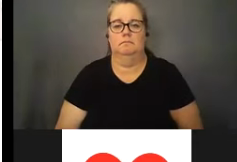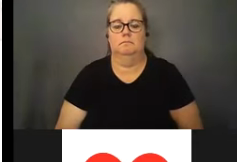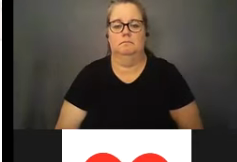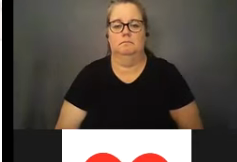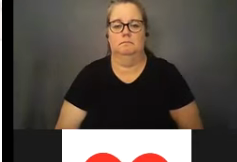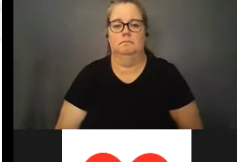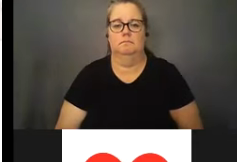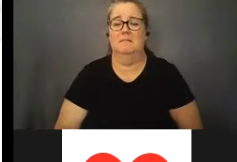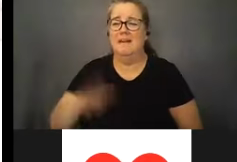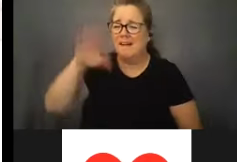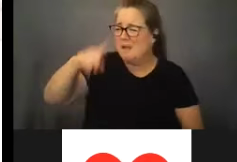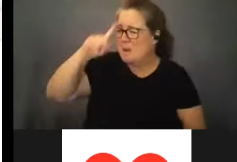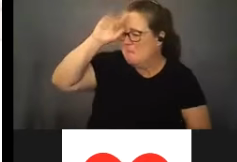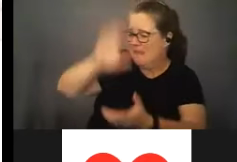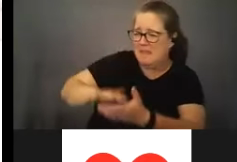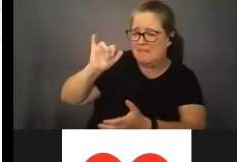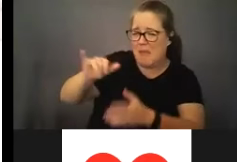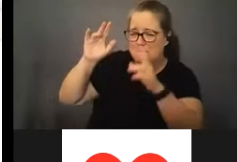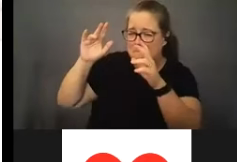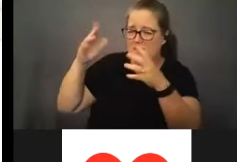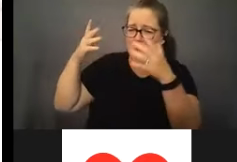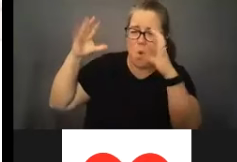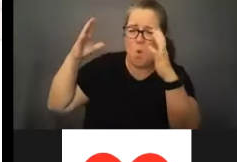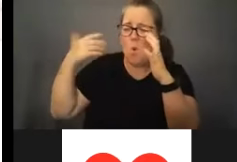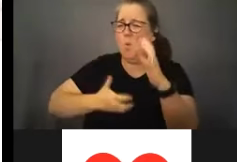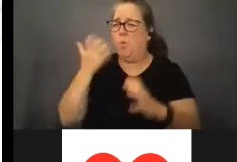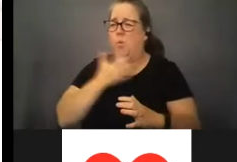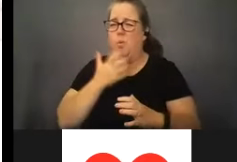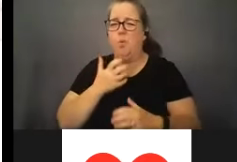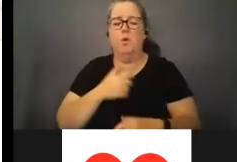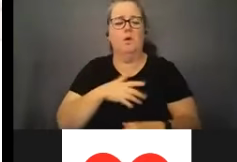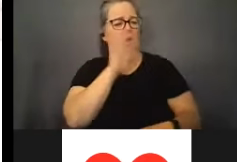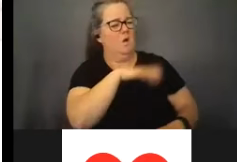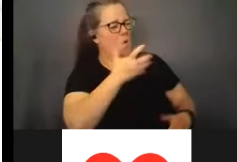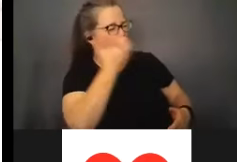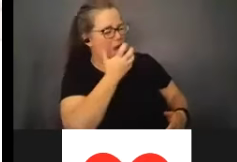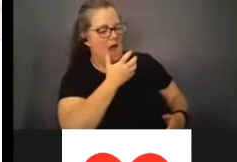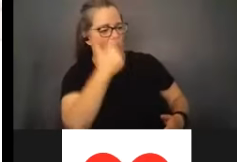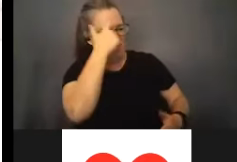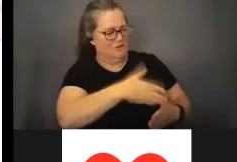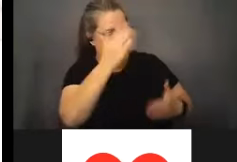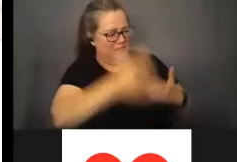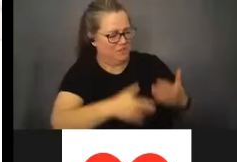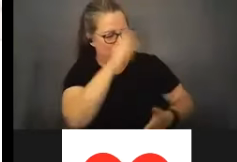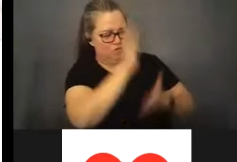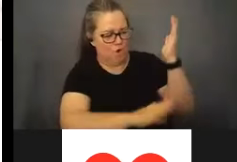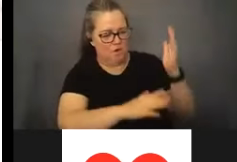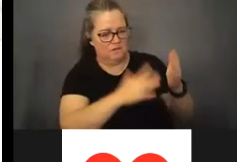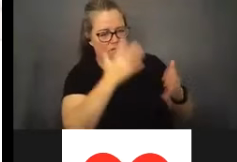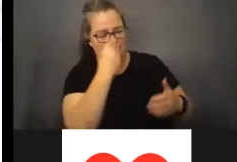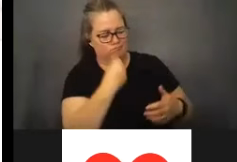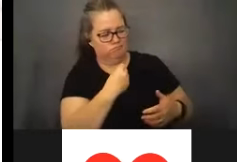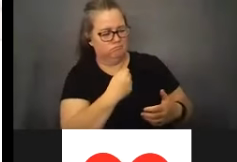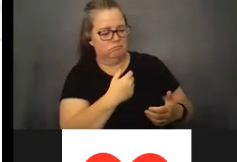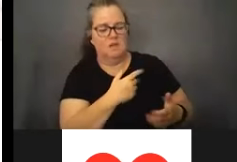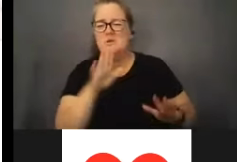Can you believe that catch in the game last night? It was amazing. You know, I thought it was over. I was ready to turn the TV off and go to bed. Yeah. Well, they got lucky. They